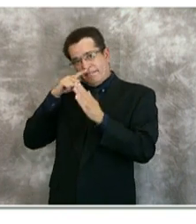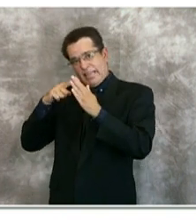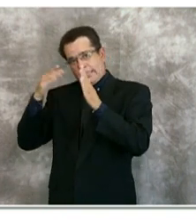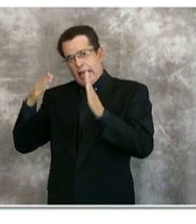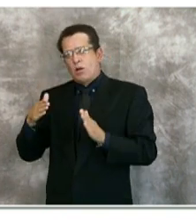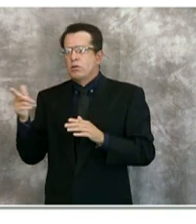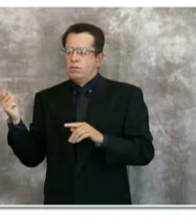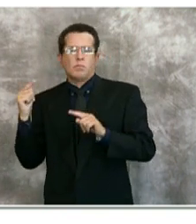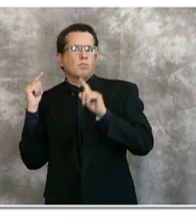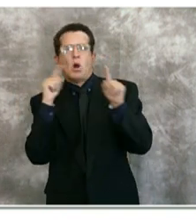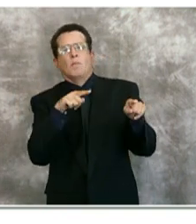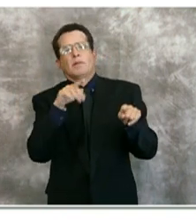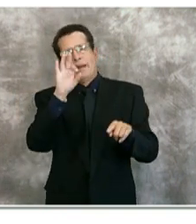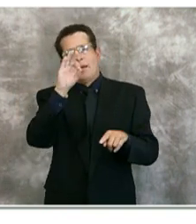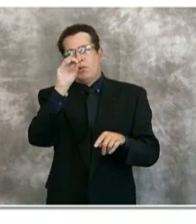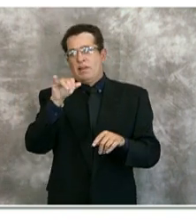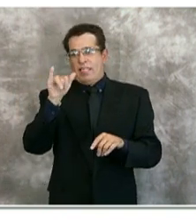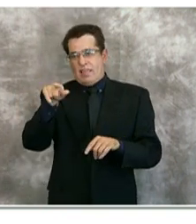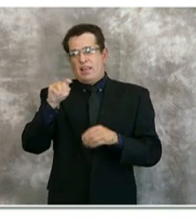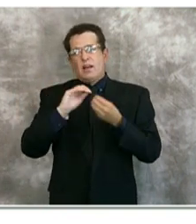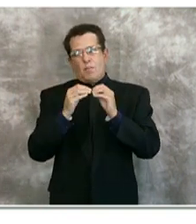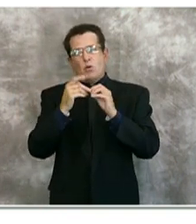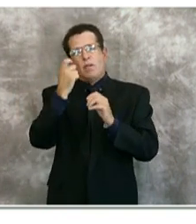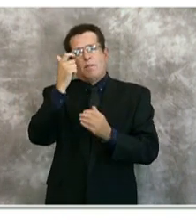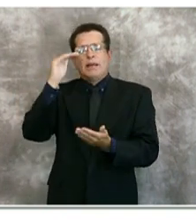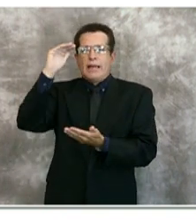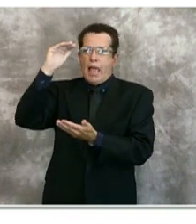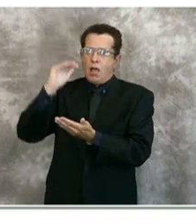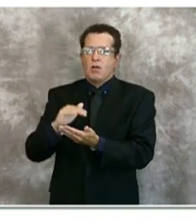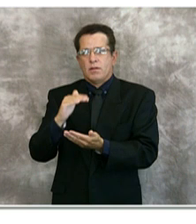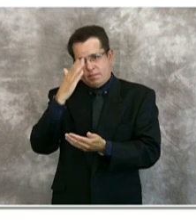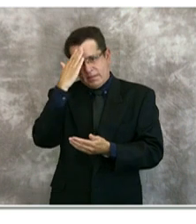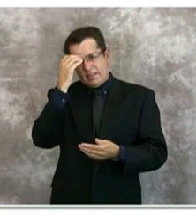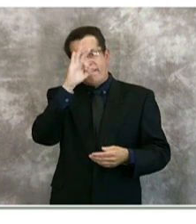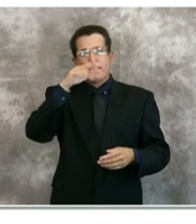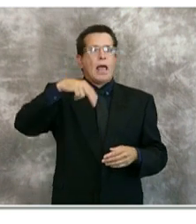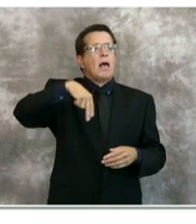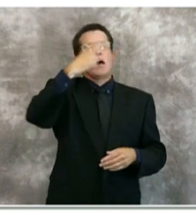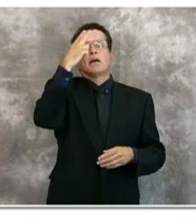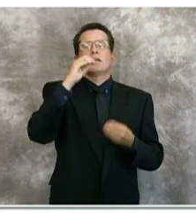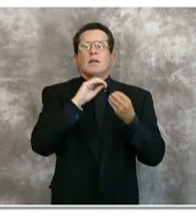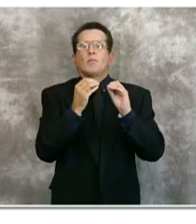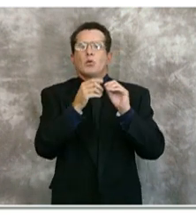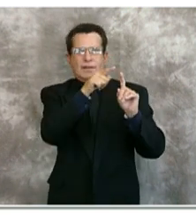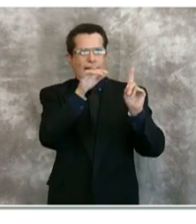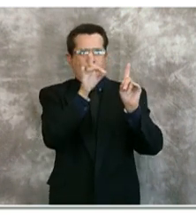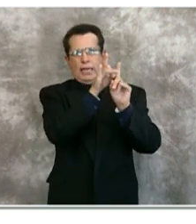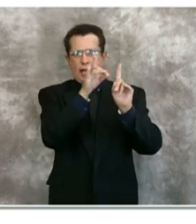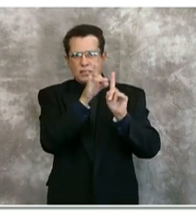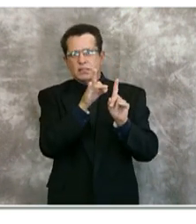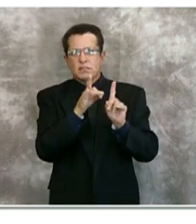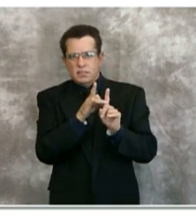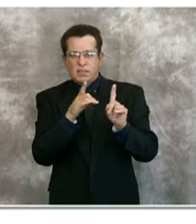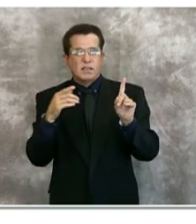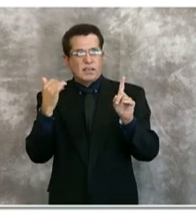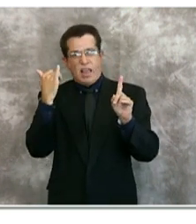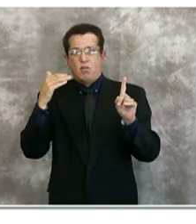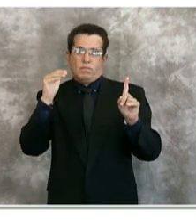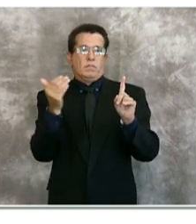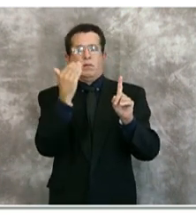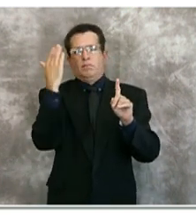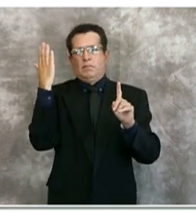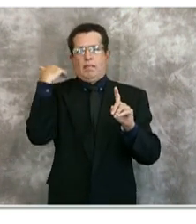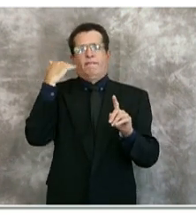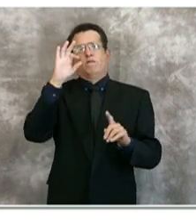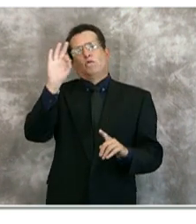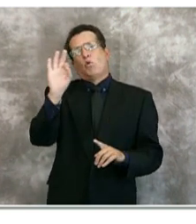This metric has declined because of the continued increased number of new cases, with a record high occurring